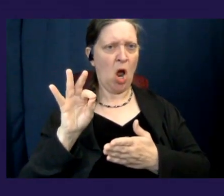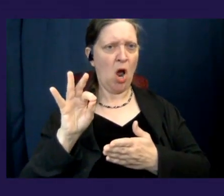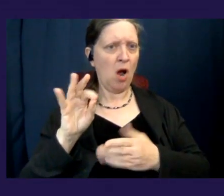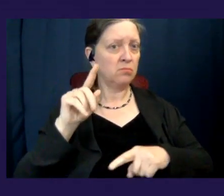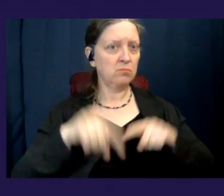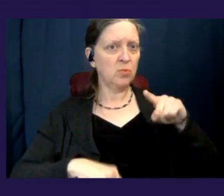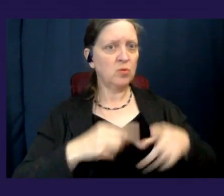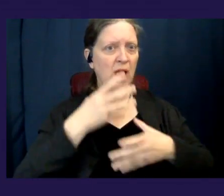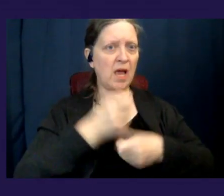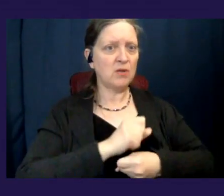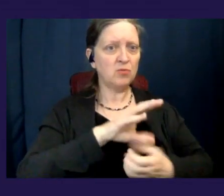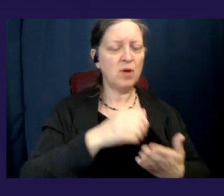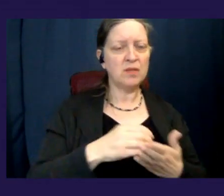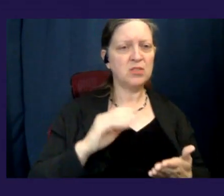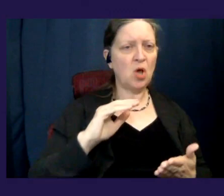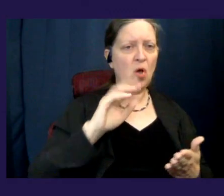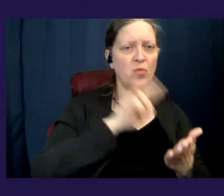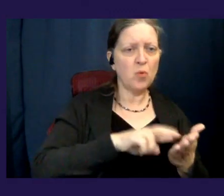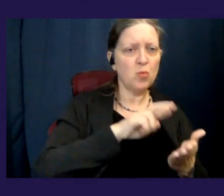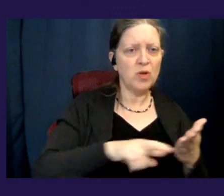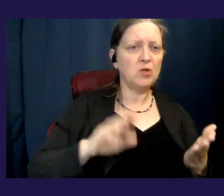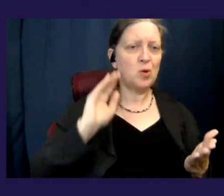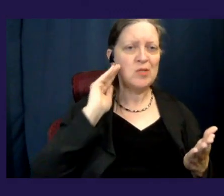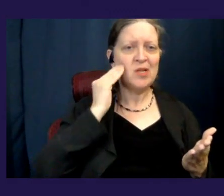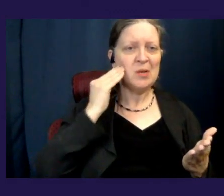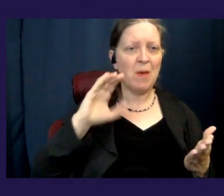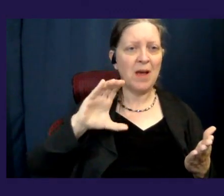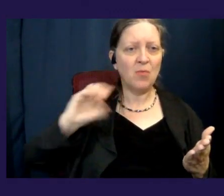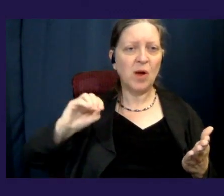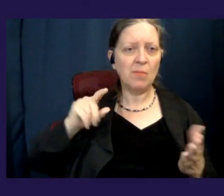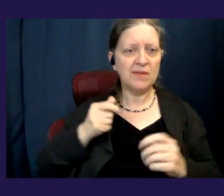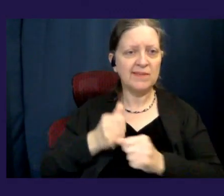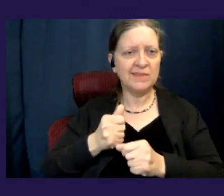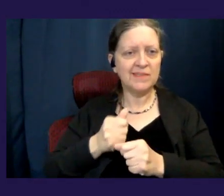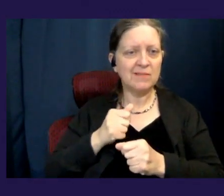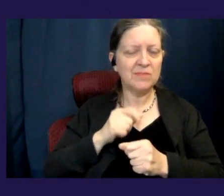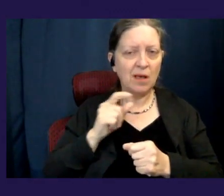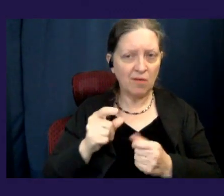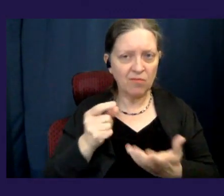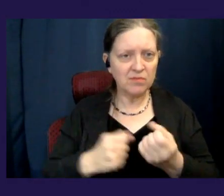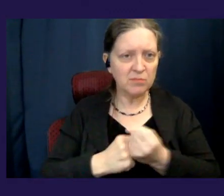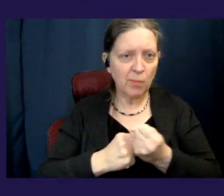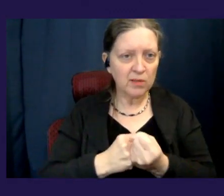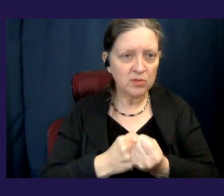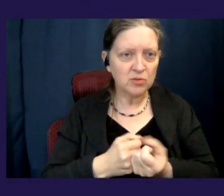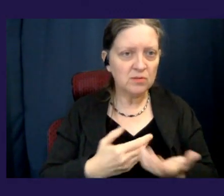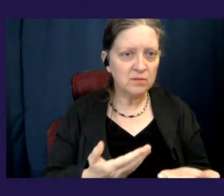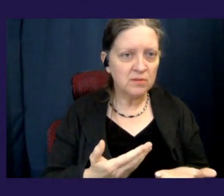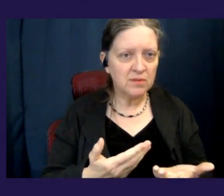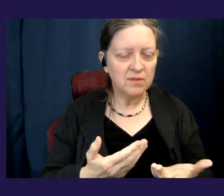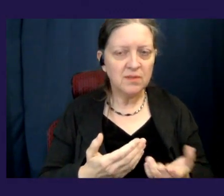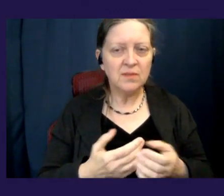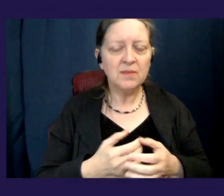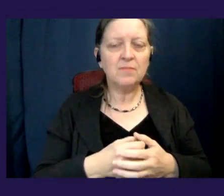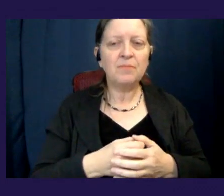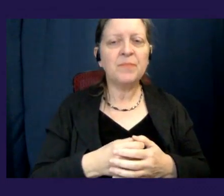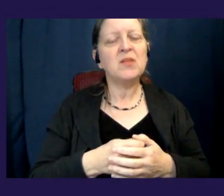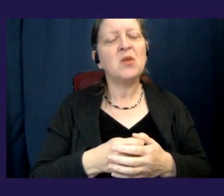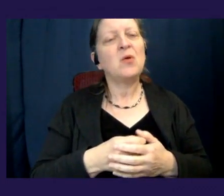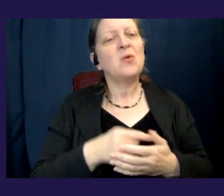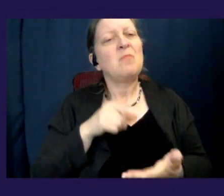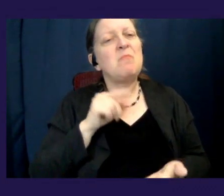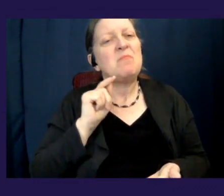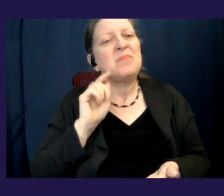was being sponsored by the tobacco companies on the topic. So, there might be an element of that